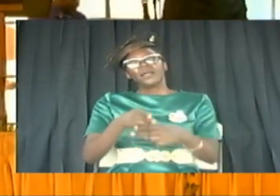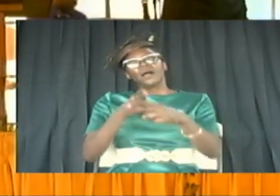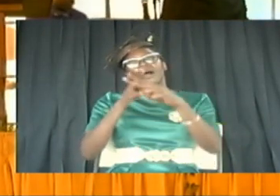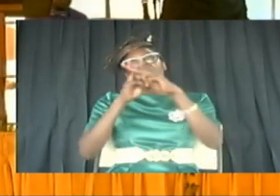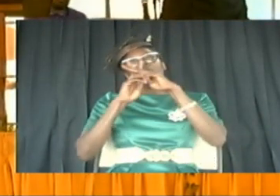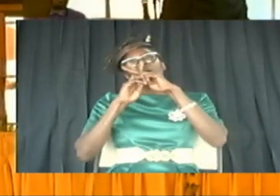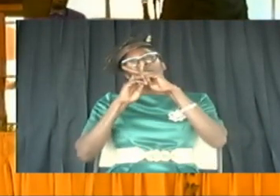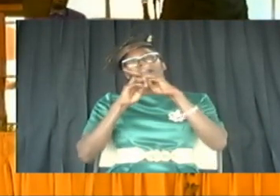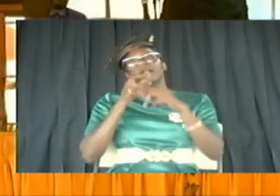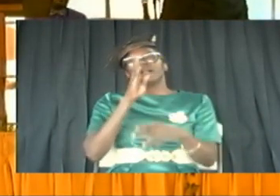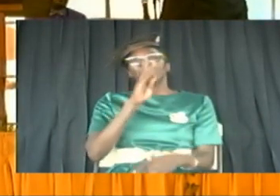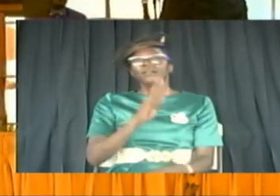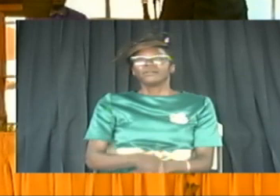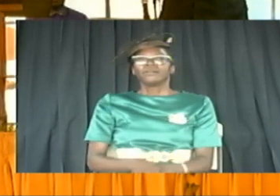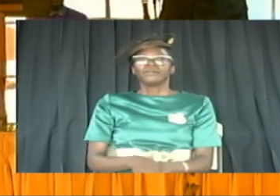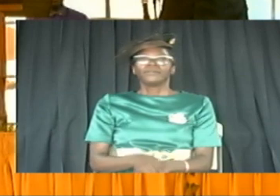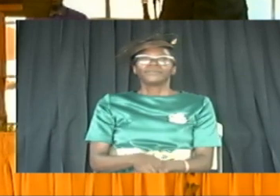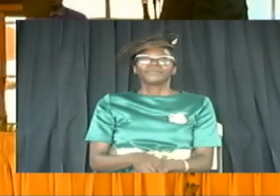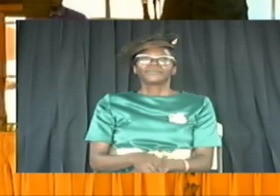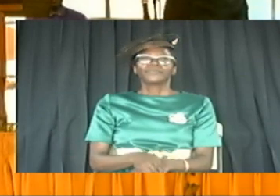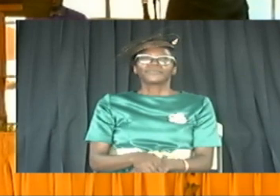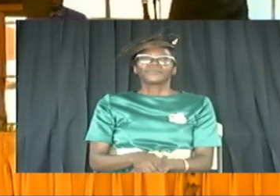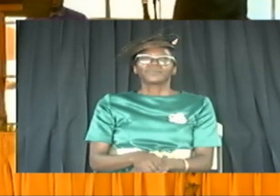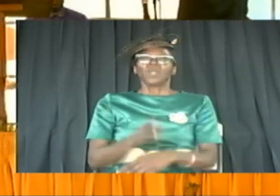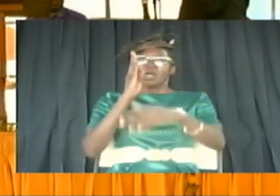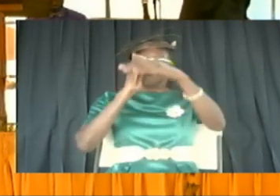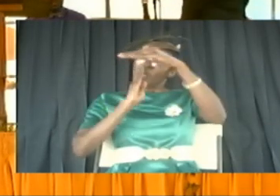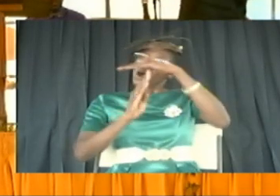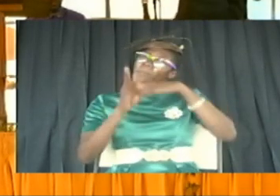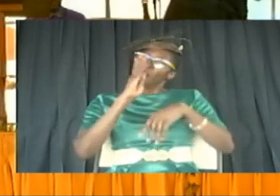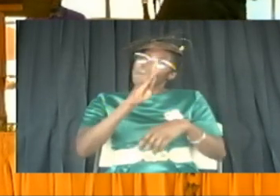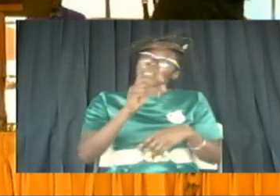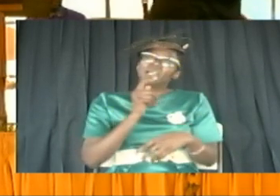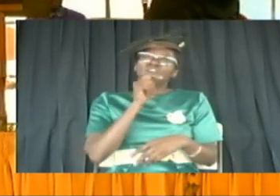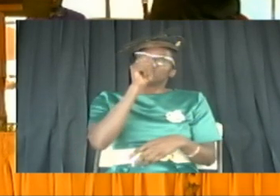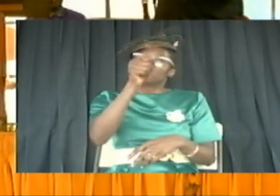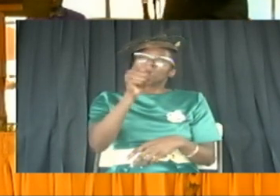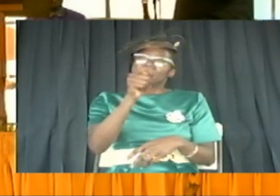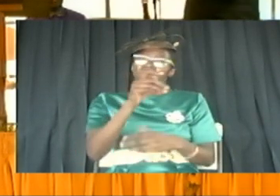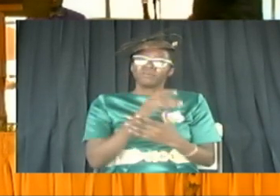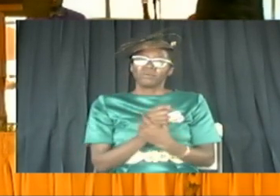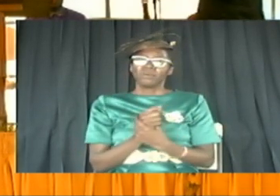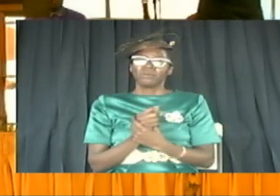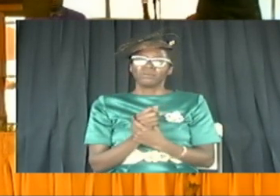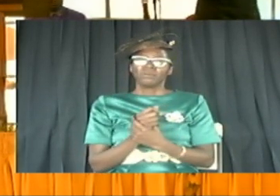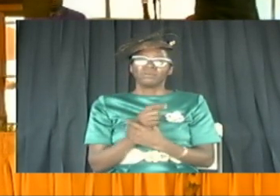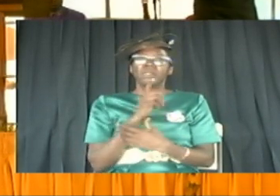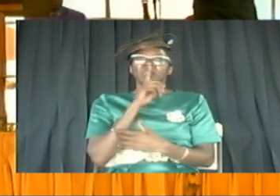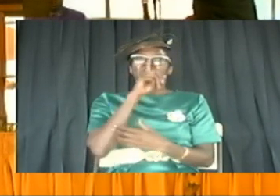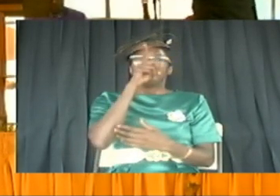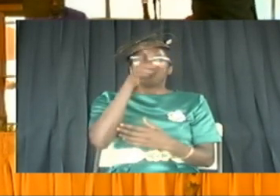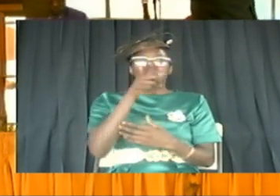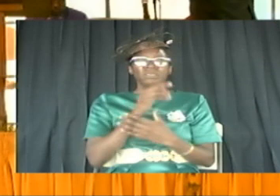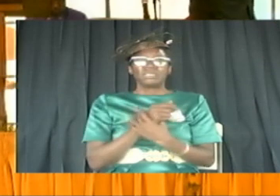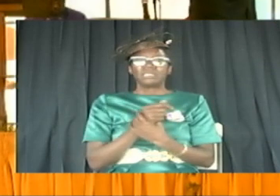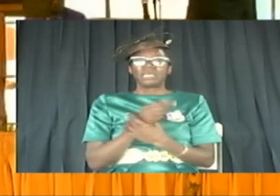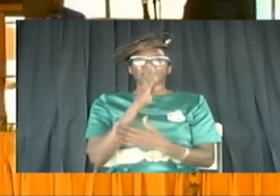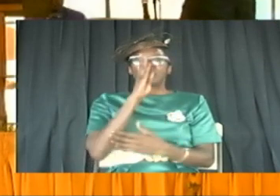Be truthful and sincere. Yes? Those two go together. And secondly,